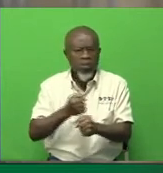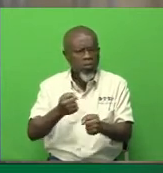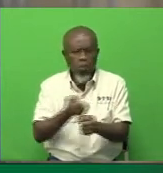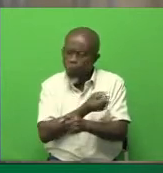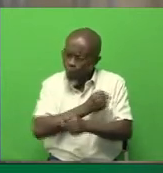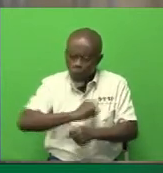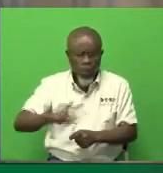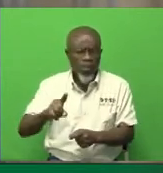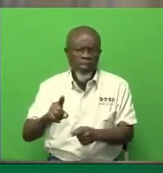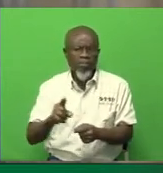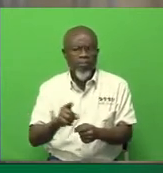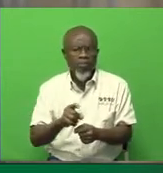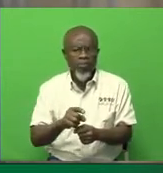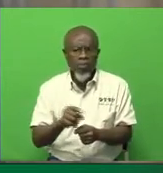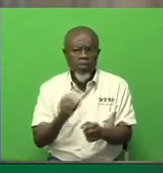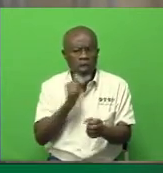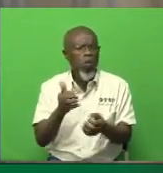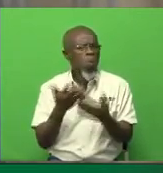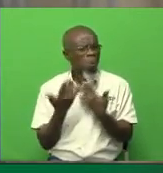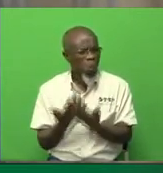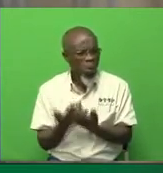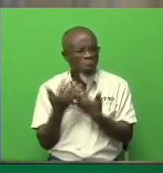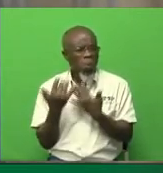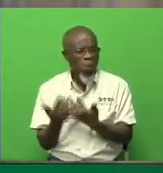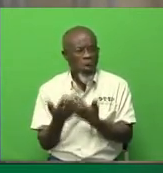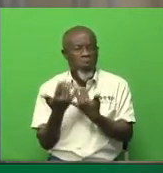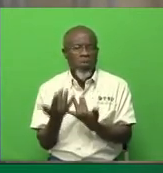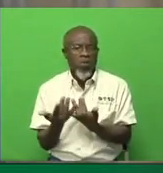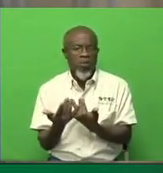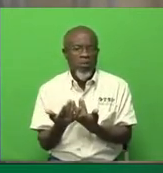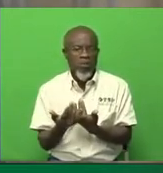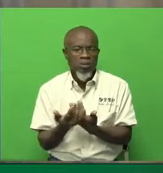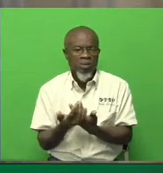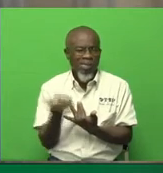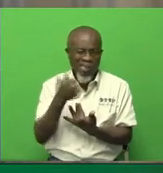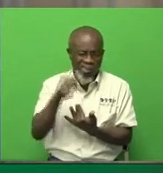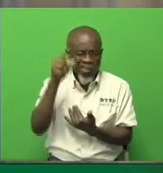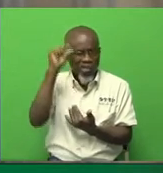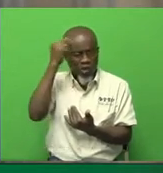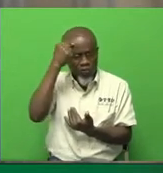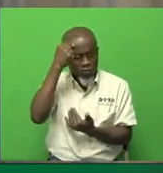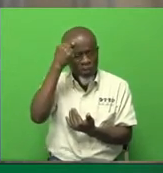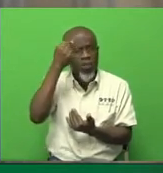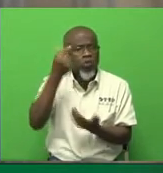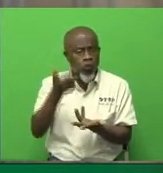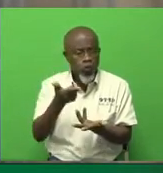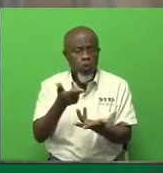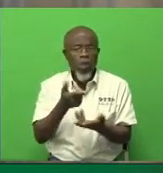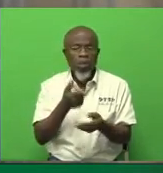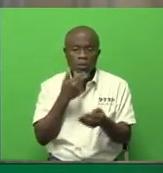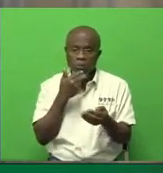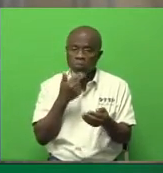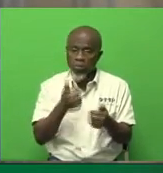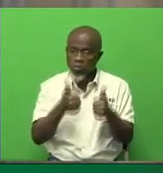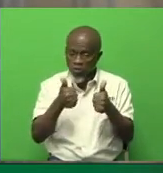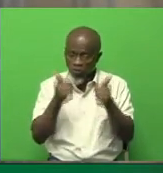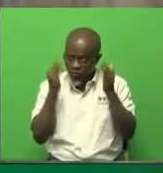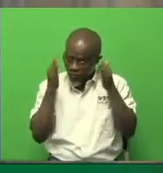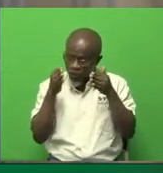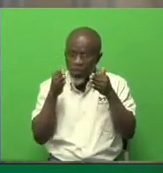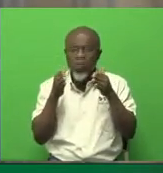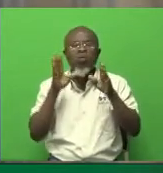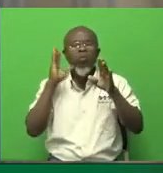for any willing government and in fact for this government with their agenda